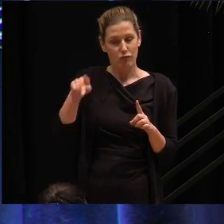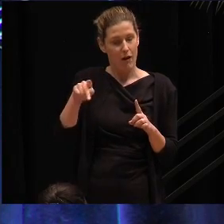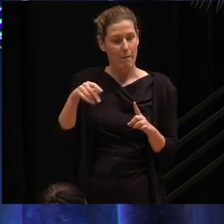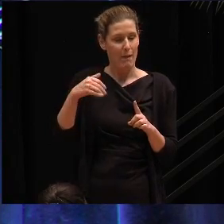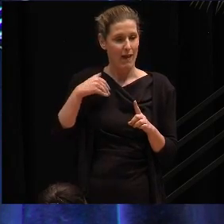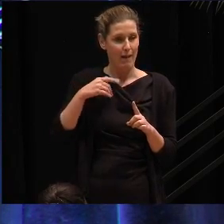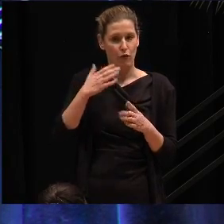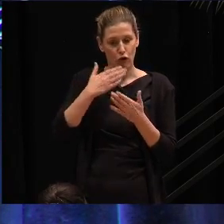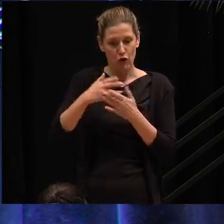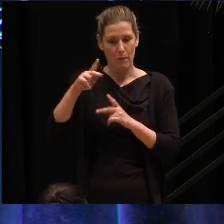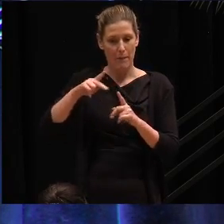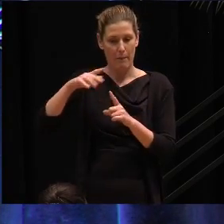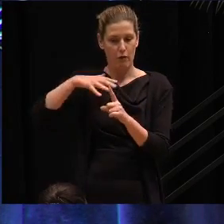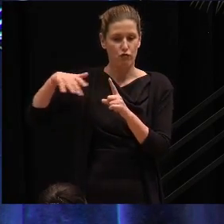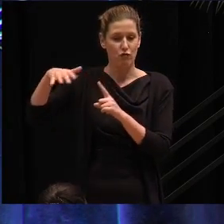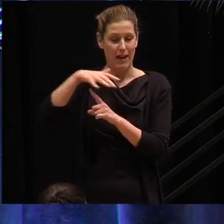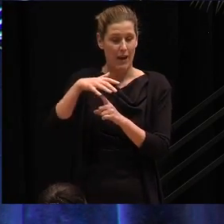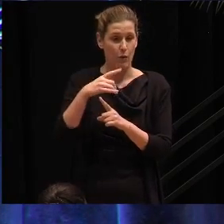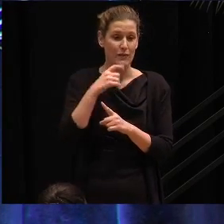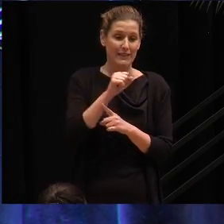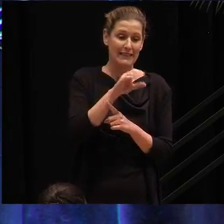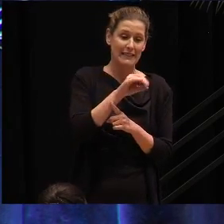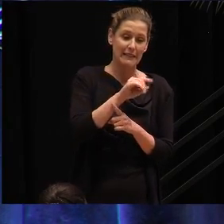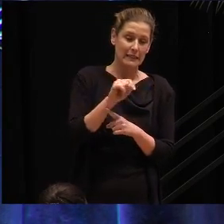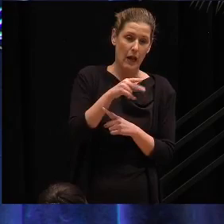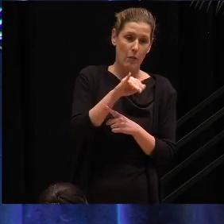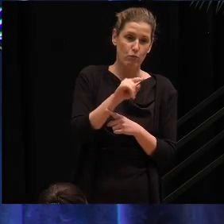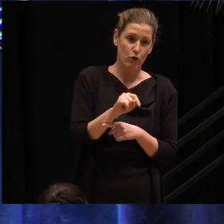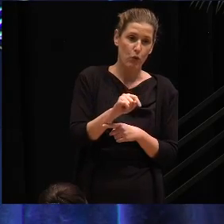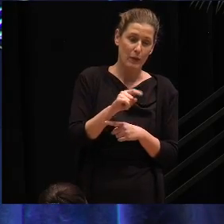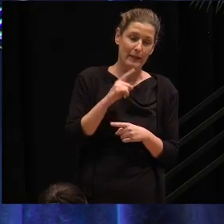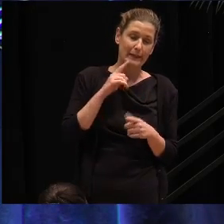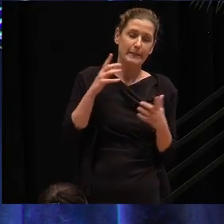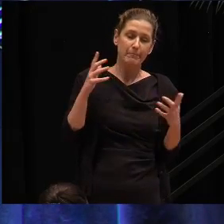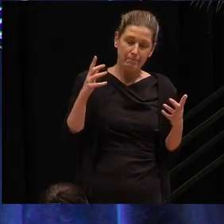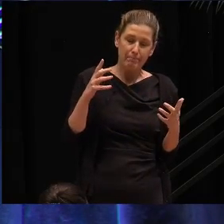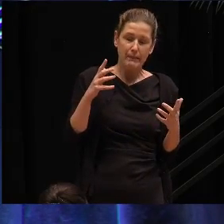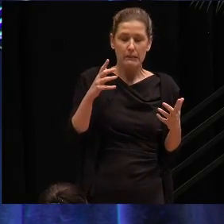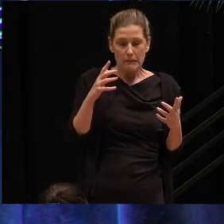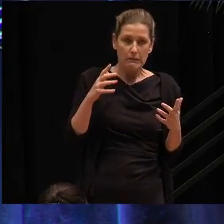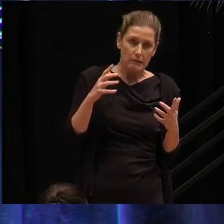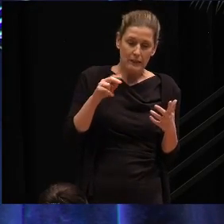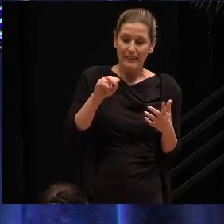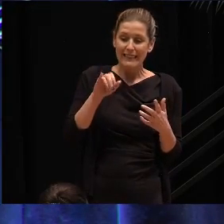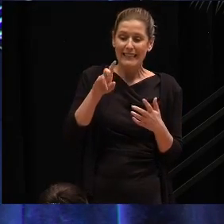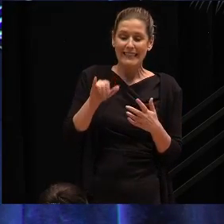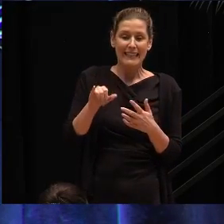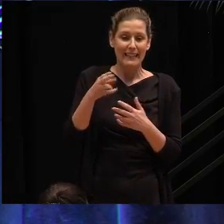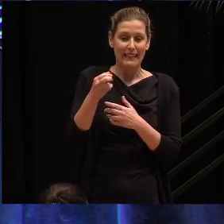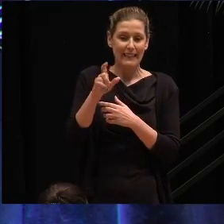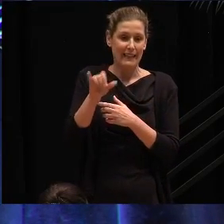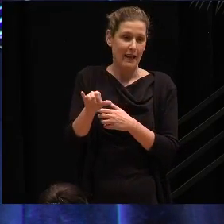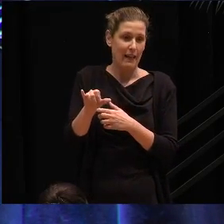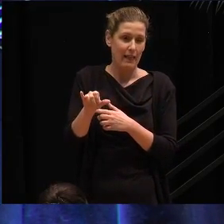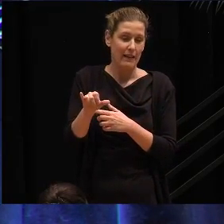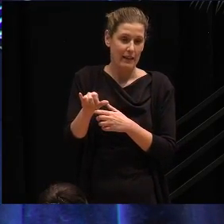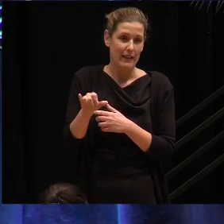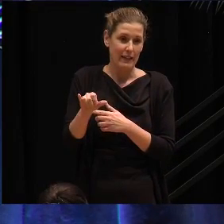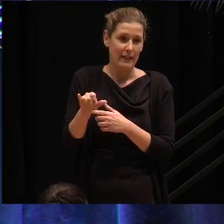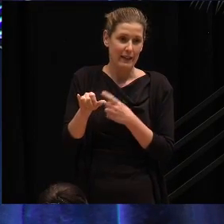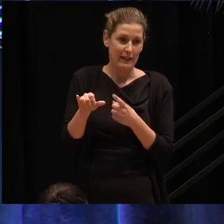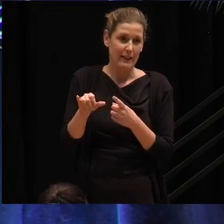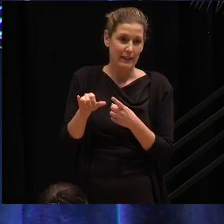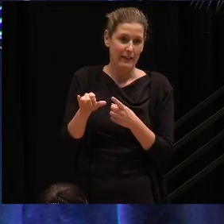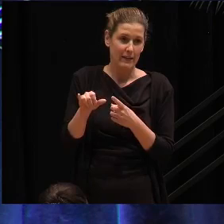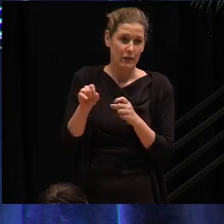some really good people. You could say Scott Pruitt is controversial. Nikki Haley very well may be the President of the